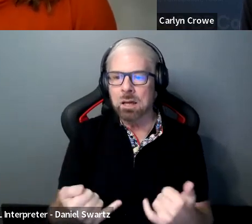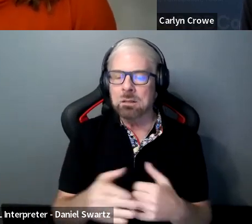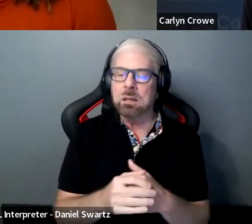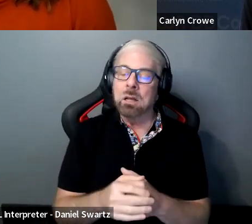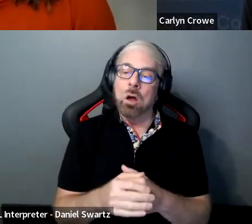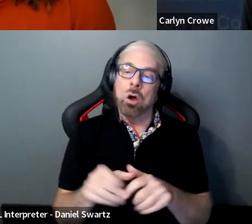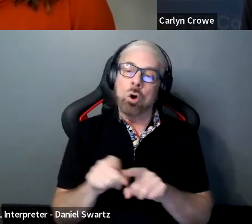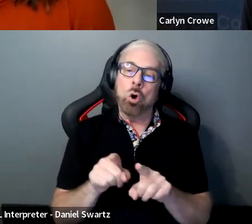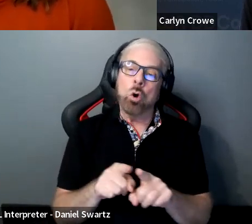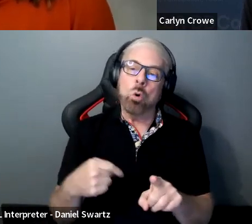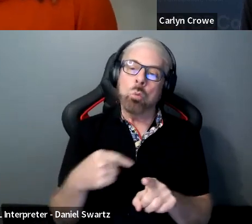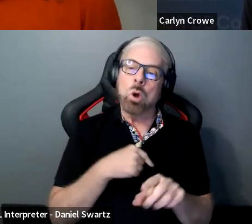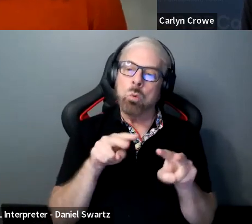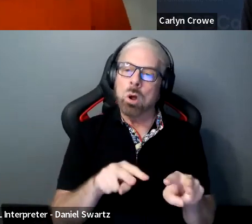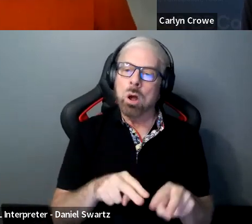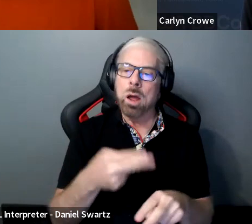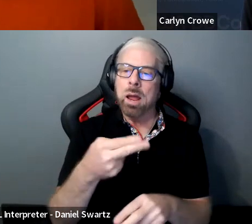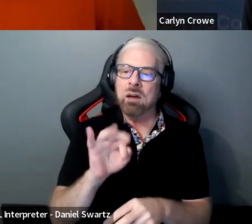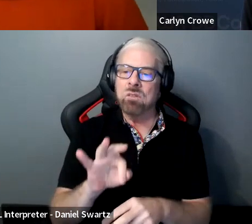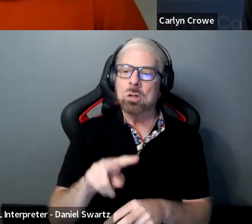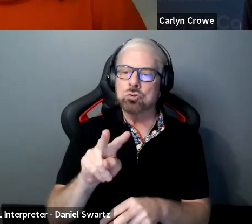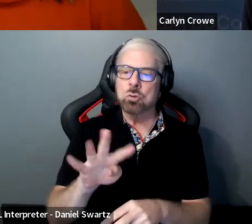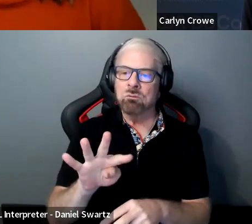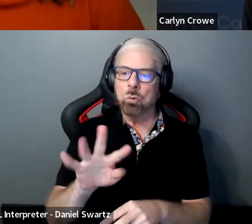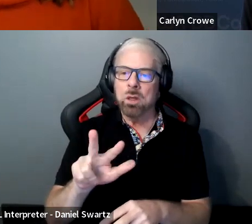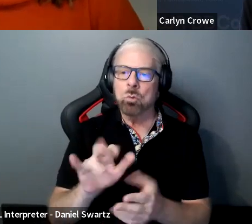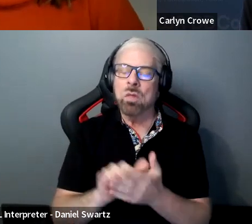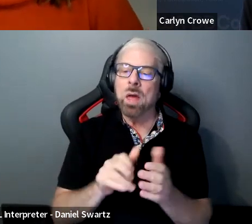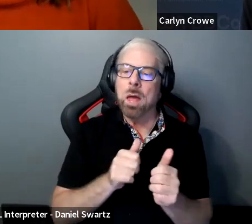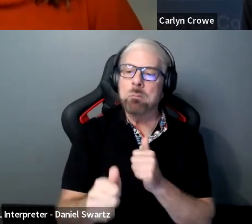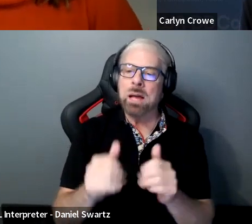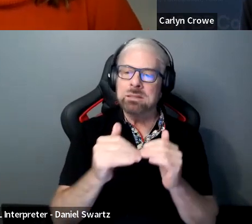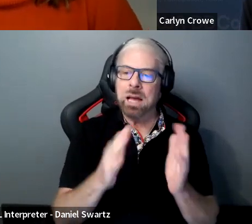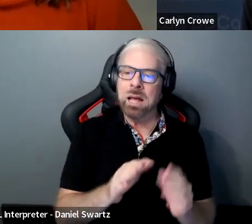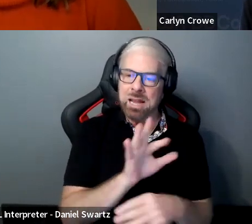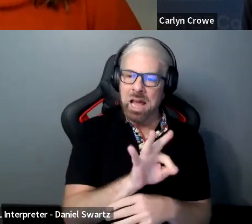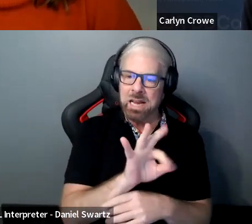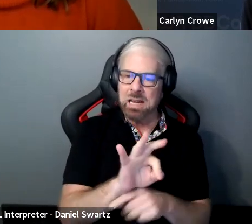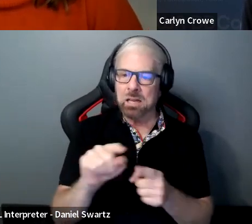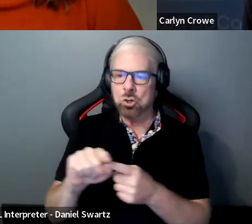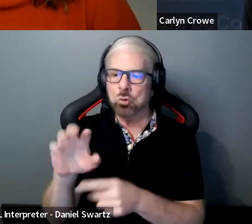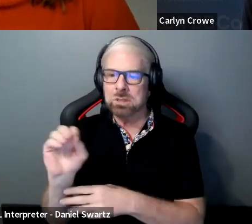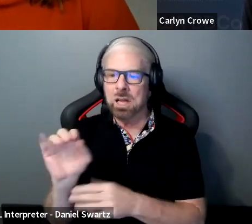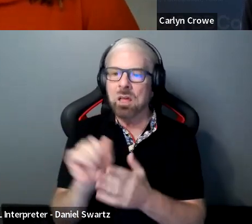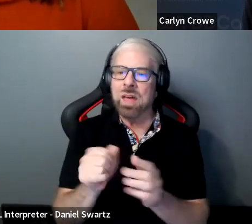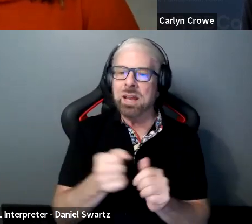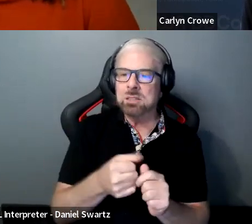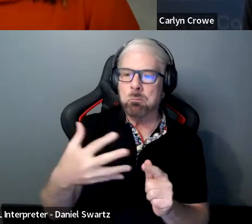We also have been watching House File 243 that passed the House 99-0, and it expands coverage for